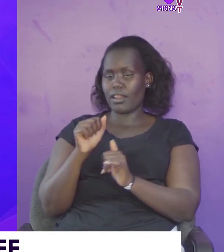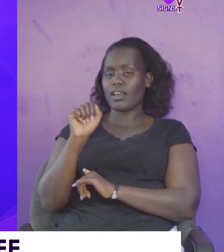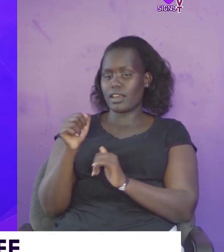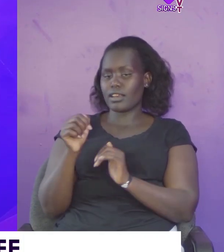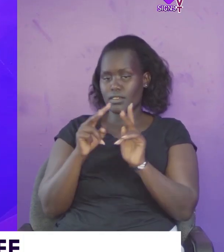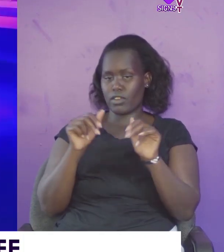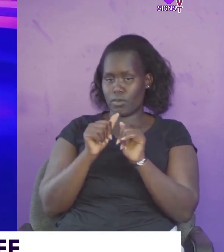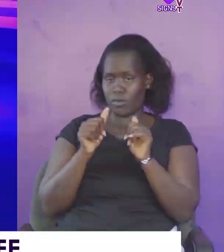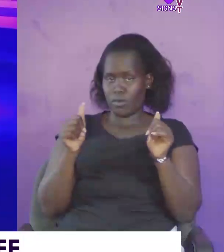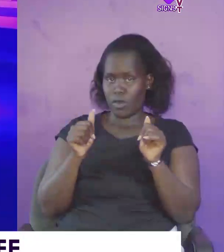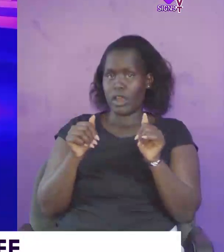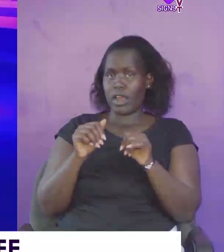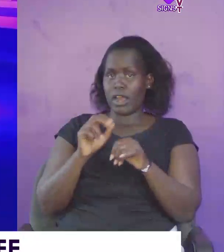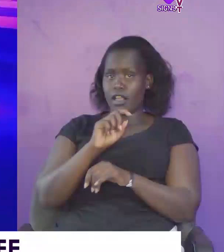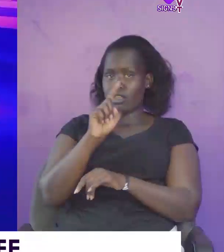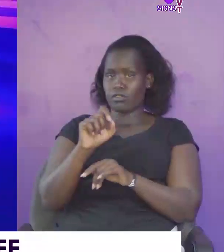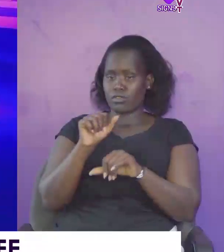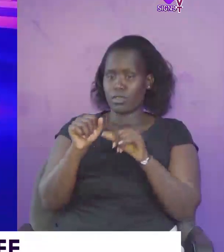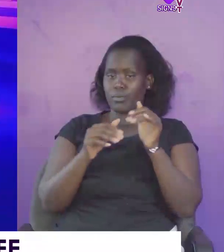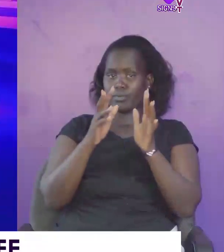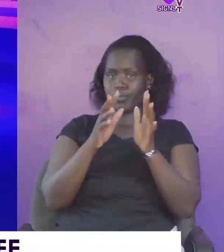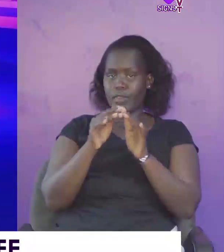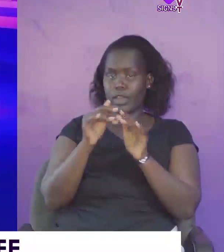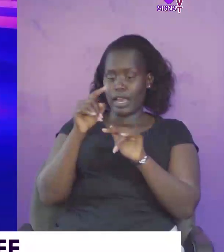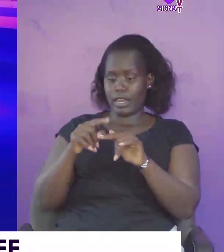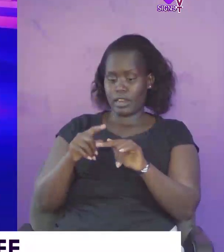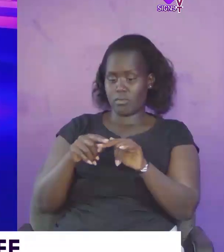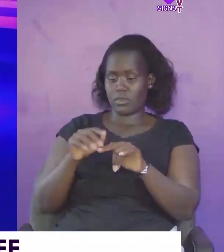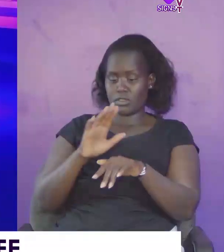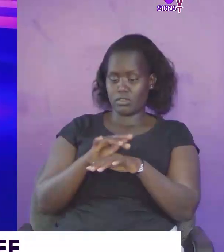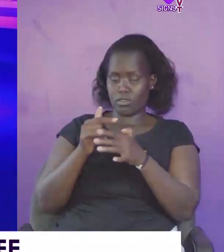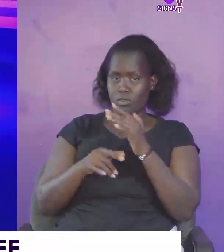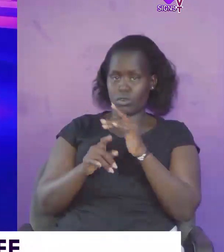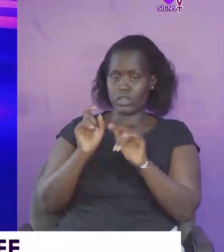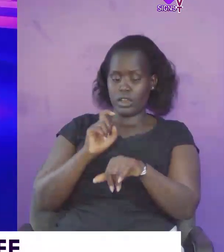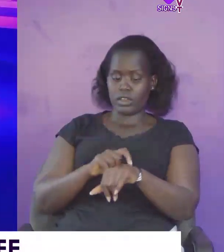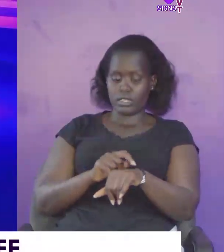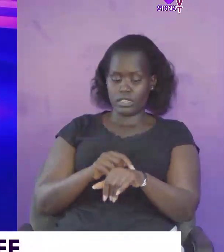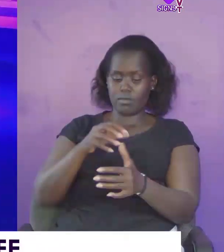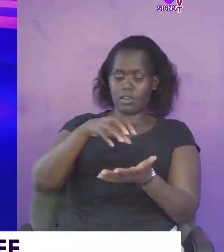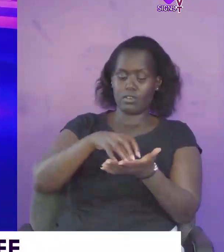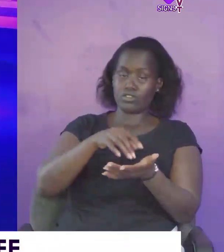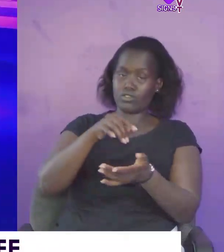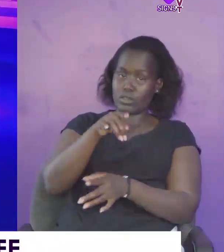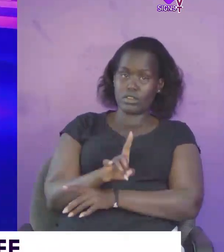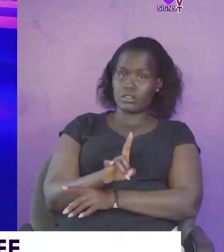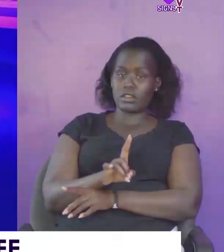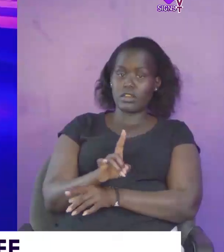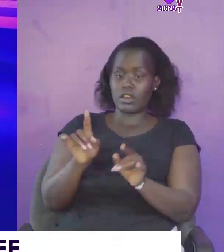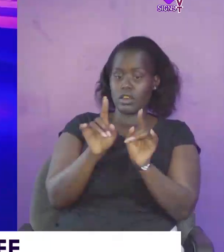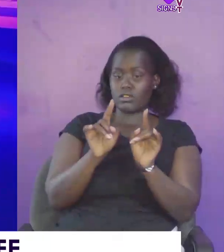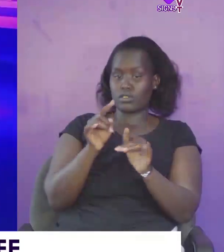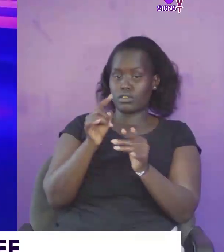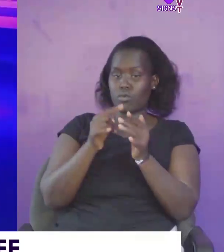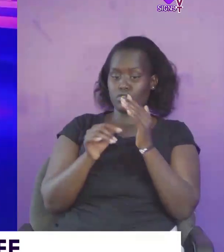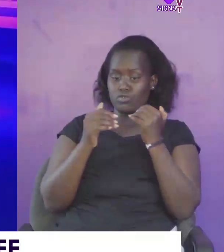think the question of celebration is, depends on the timing, the conditions themselves, and what you